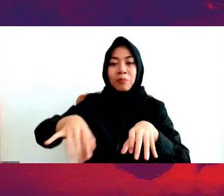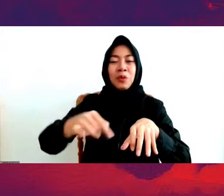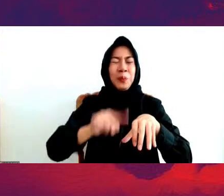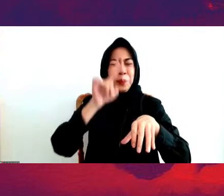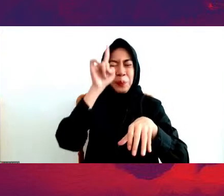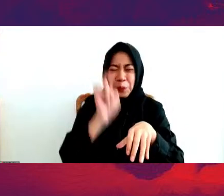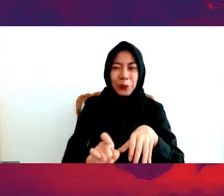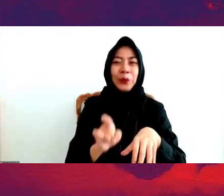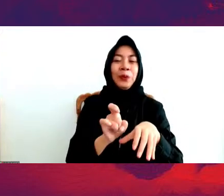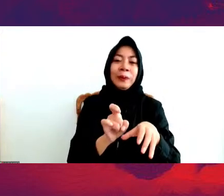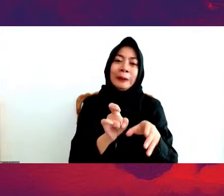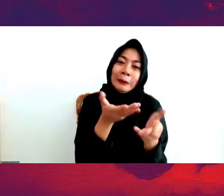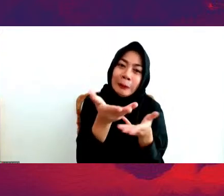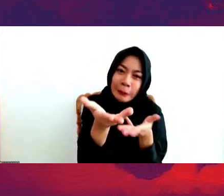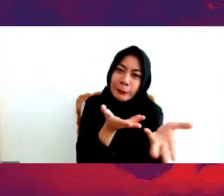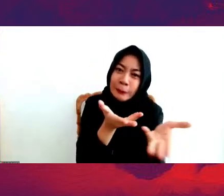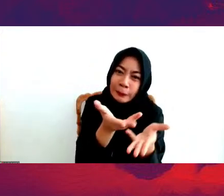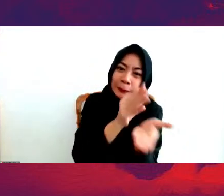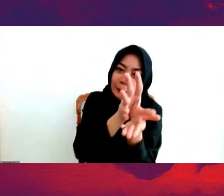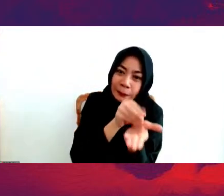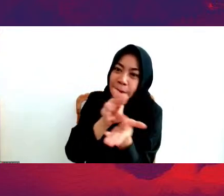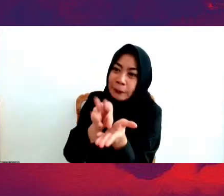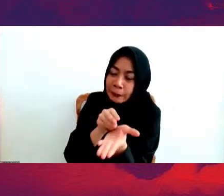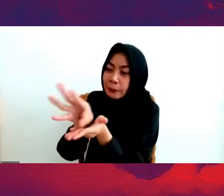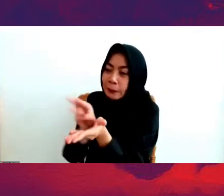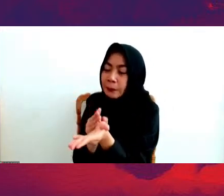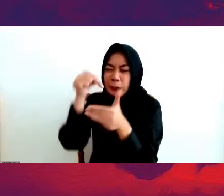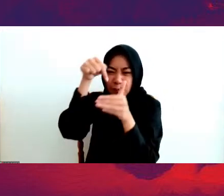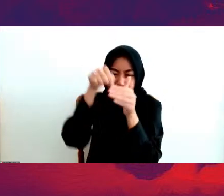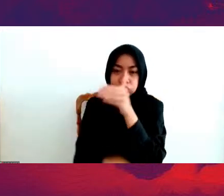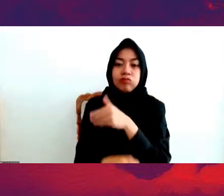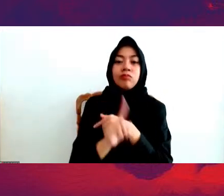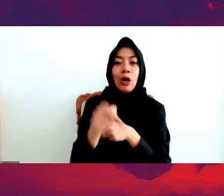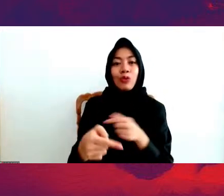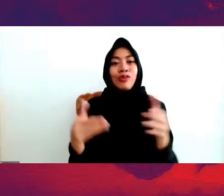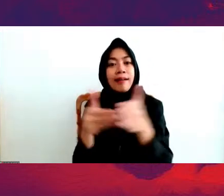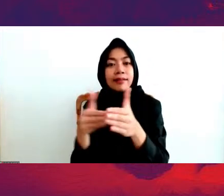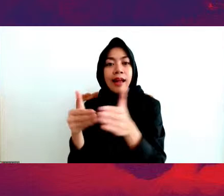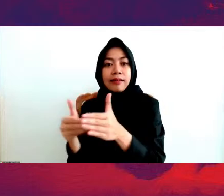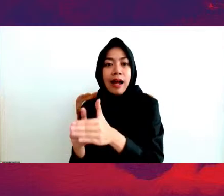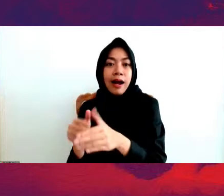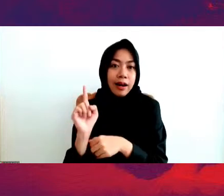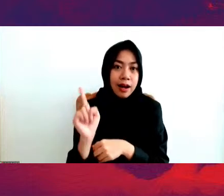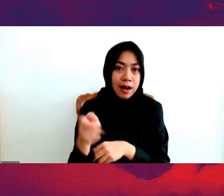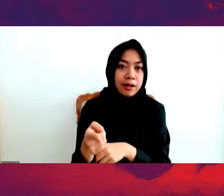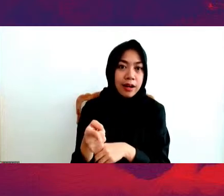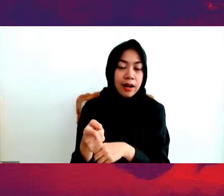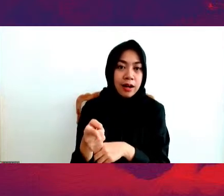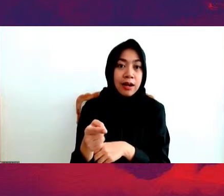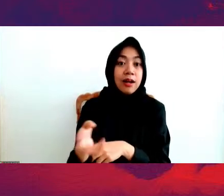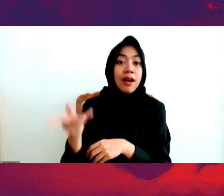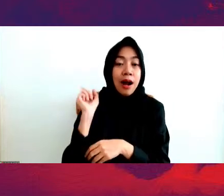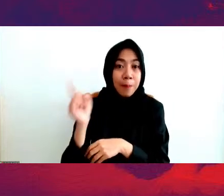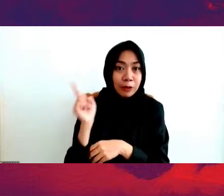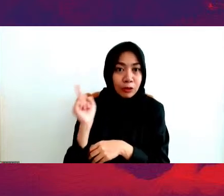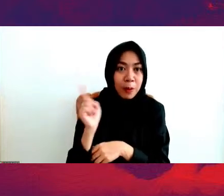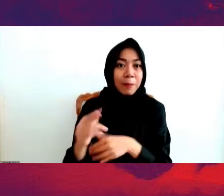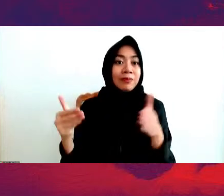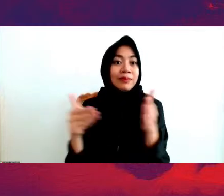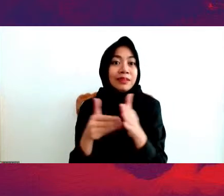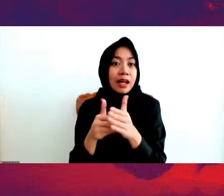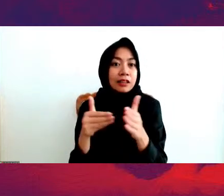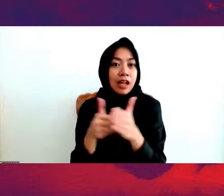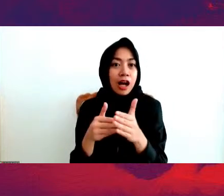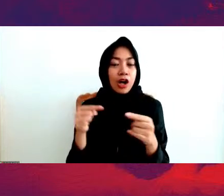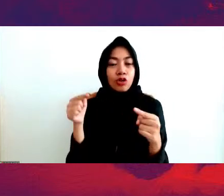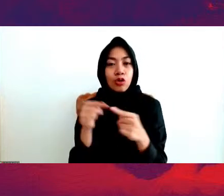measured since 2010 and has its own challenges, does not have that sort of intensity in